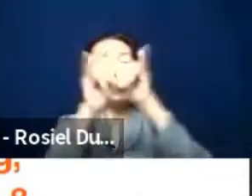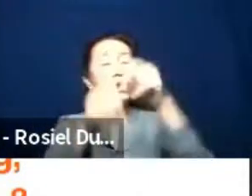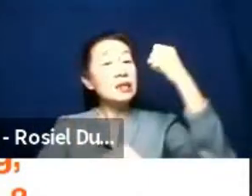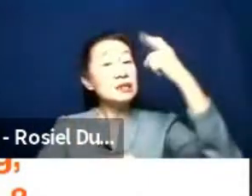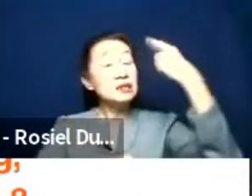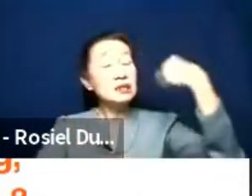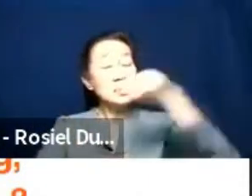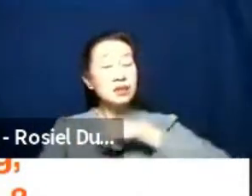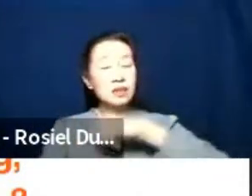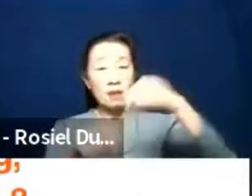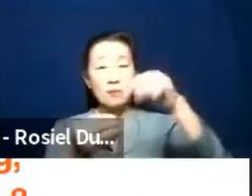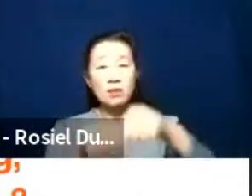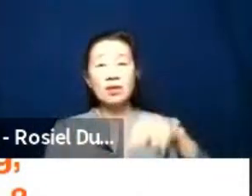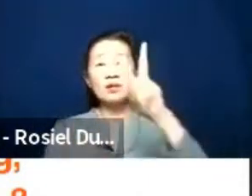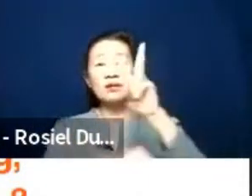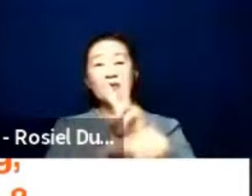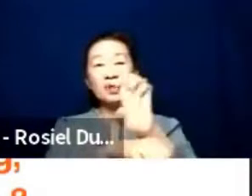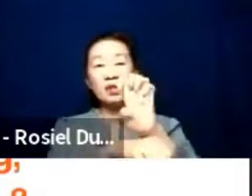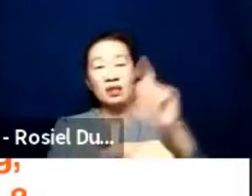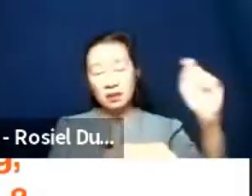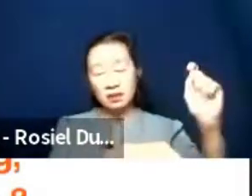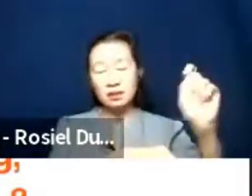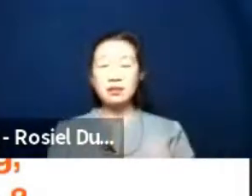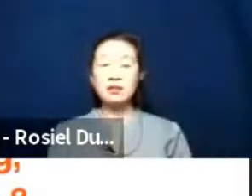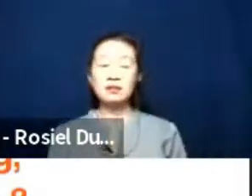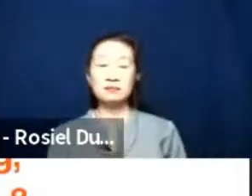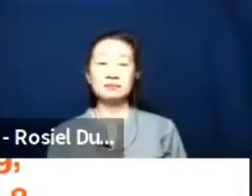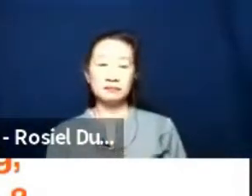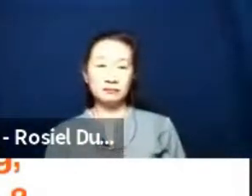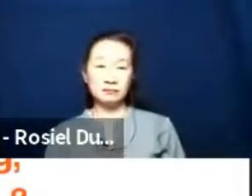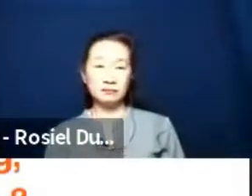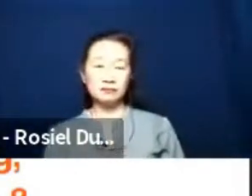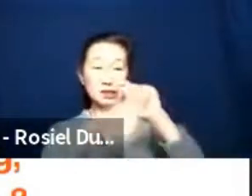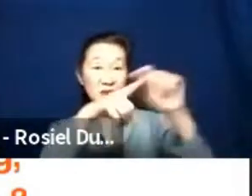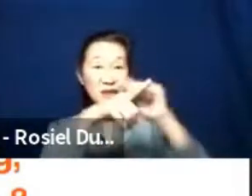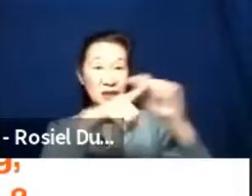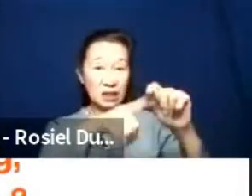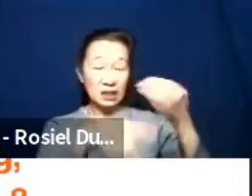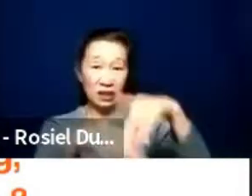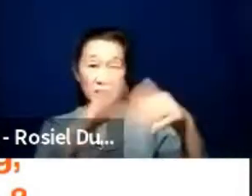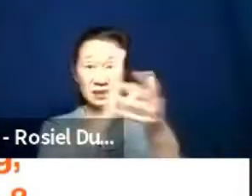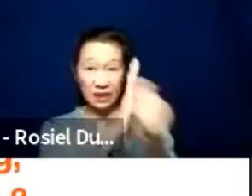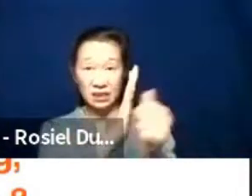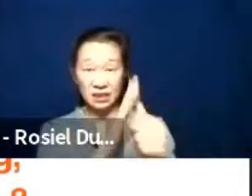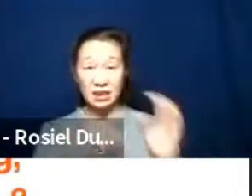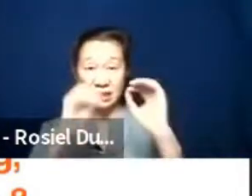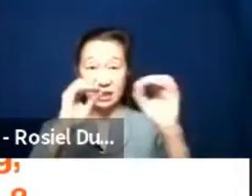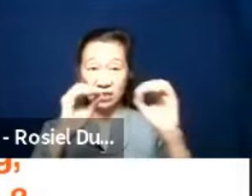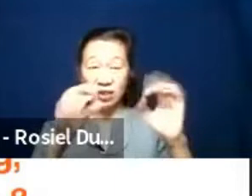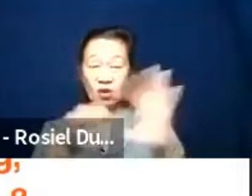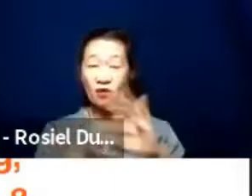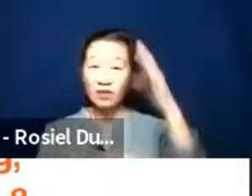po natin tungkol sa vocational education and training. Training siya in skills and teaching of